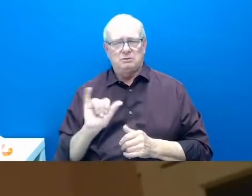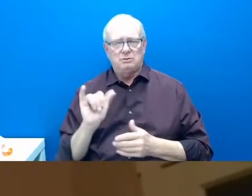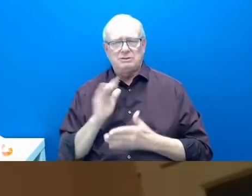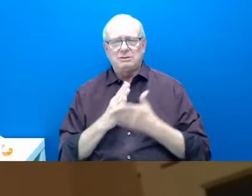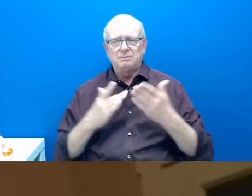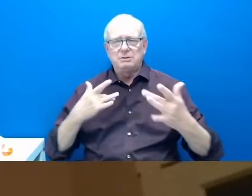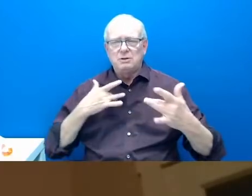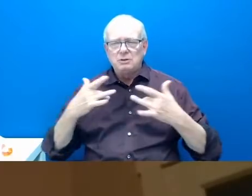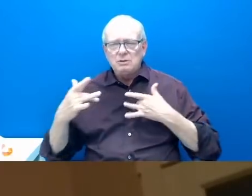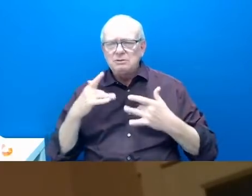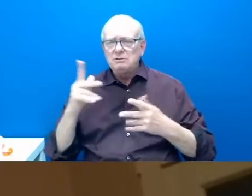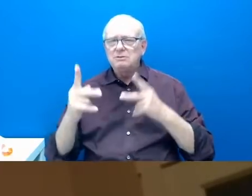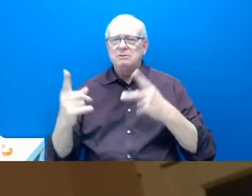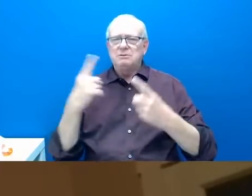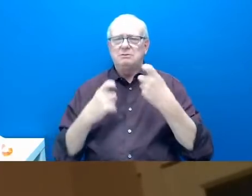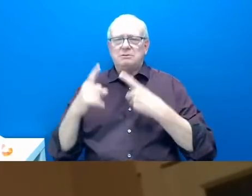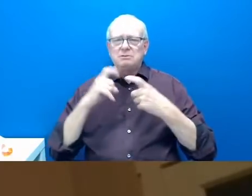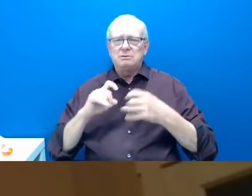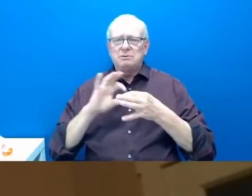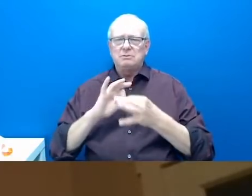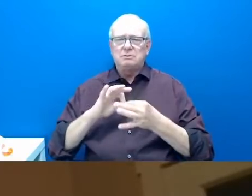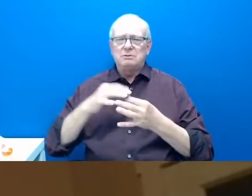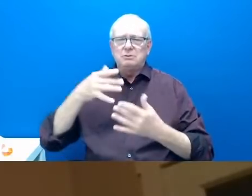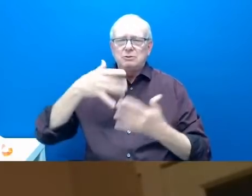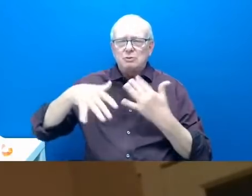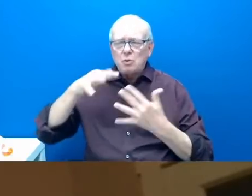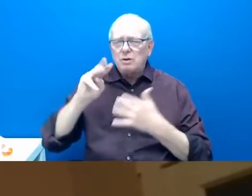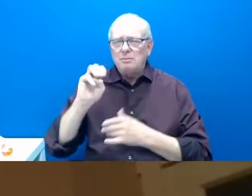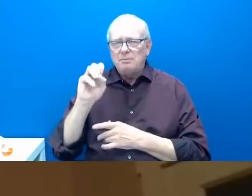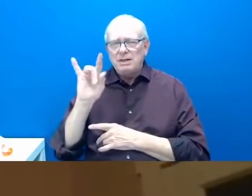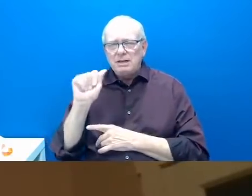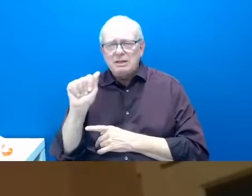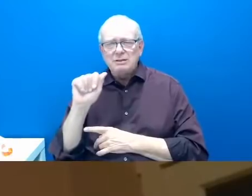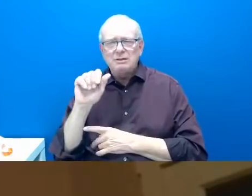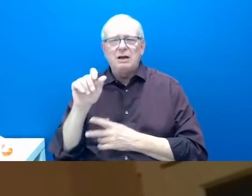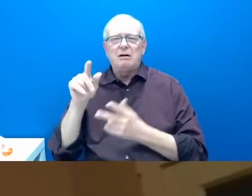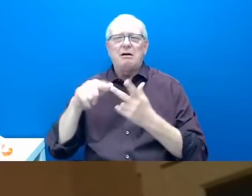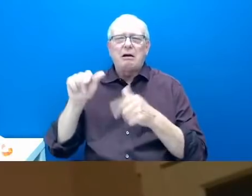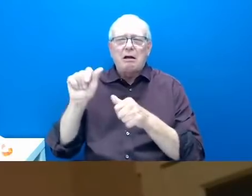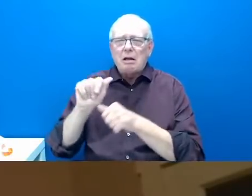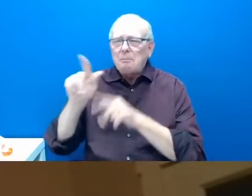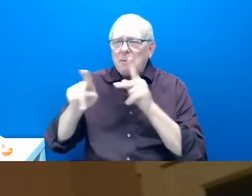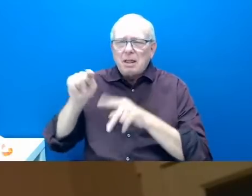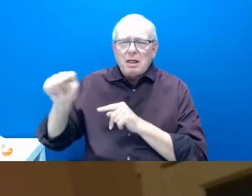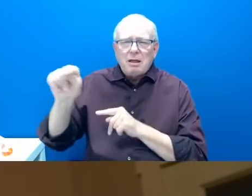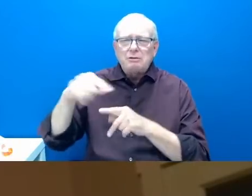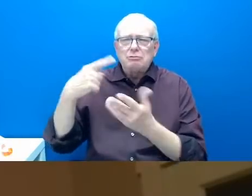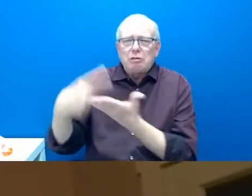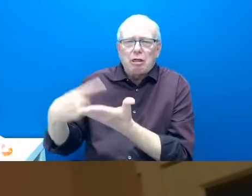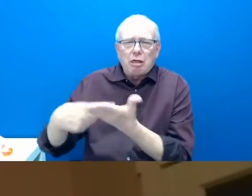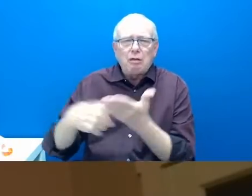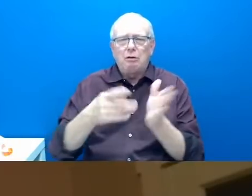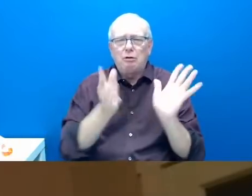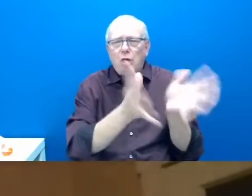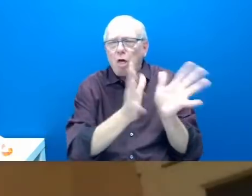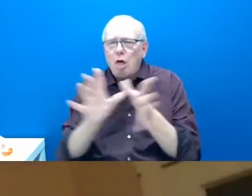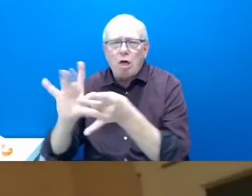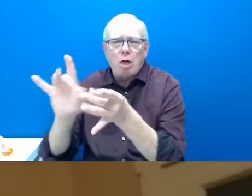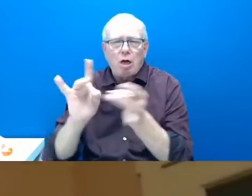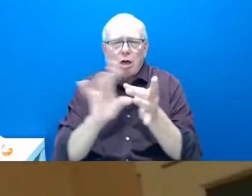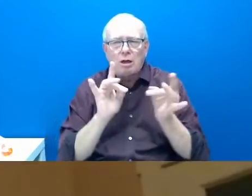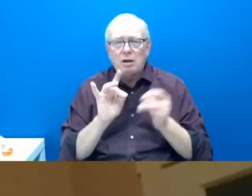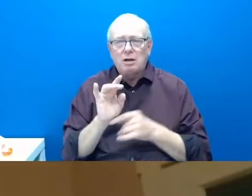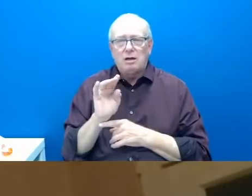seeing around social media and that I've been hearing with conversations with colleagues and other Albertans. The critical care triage